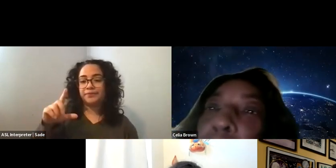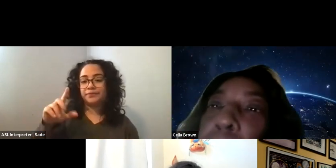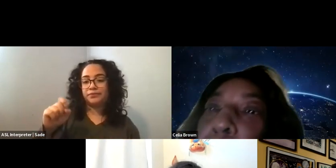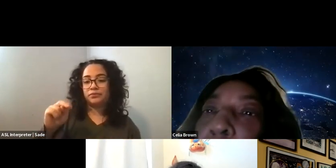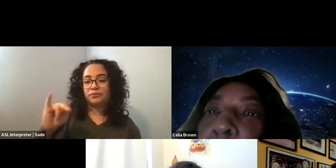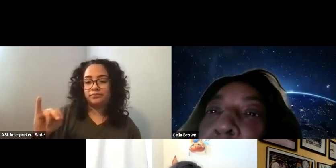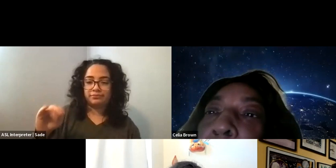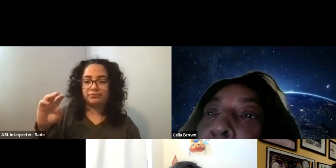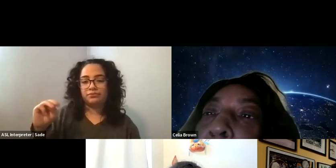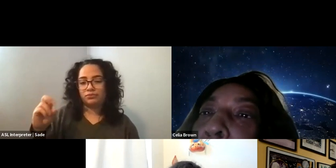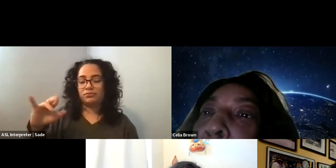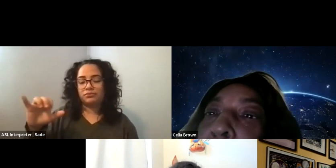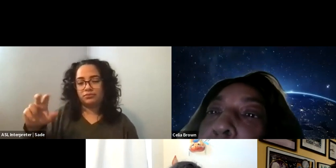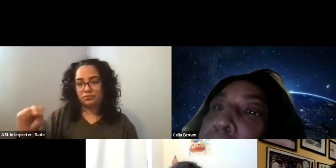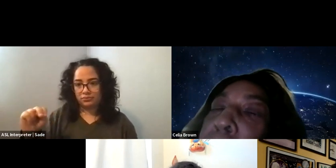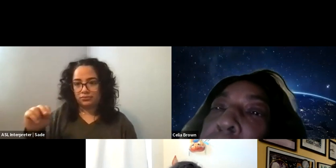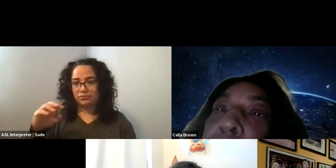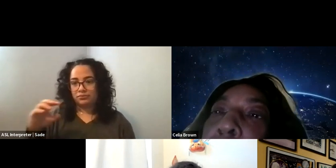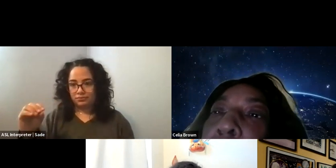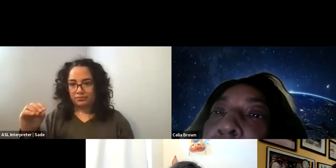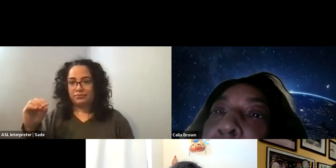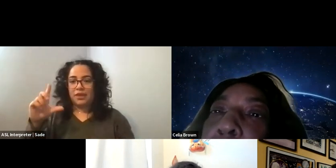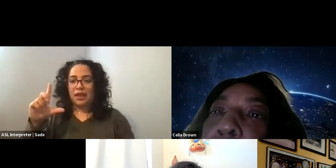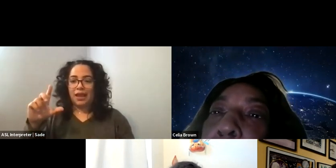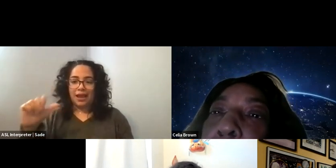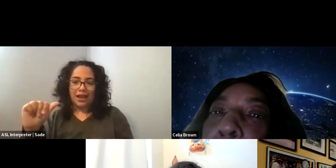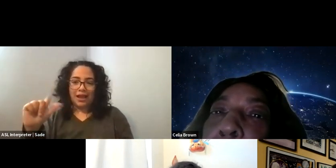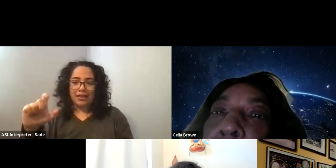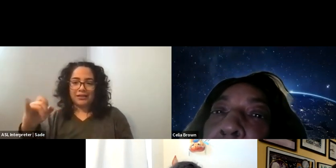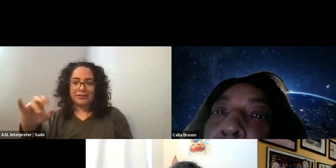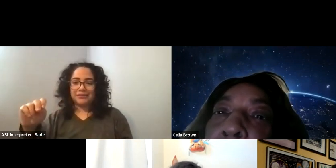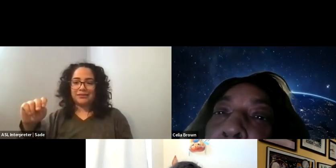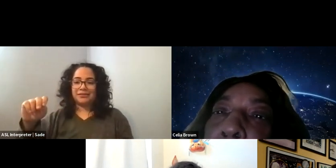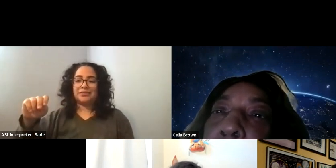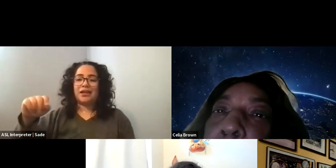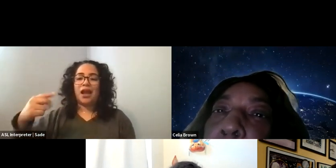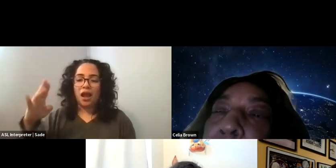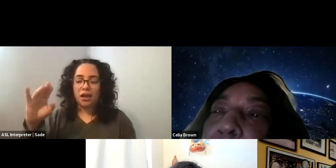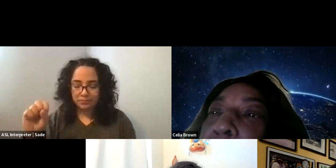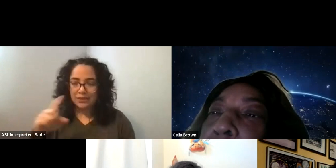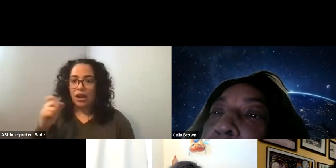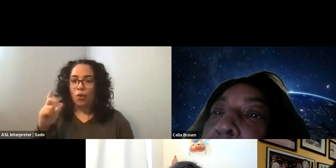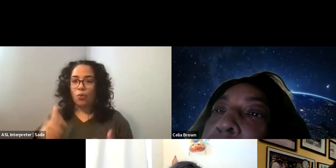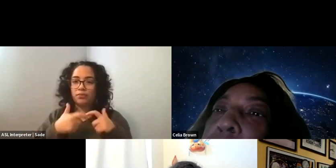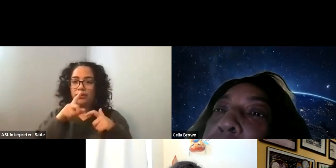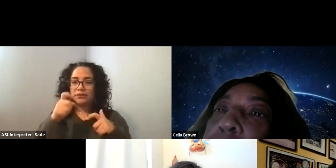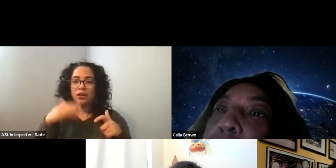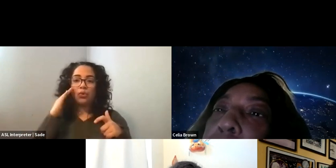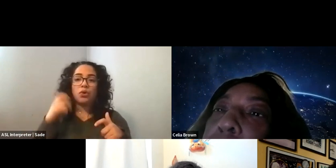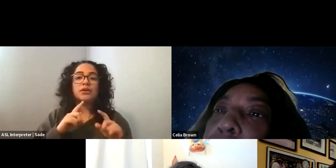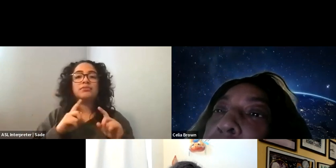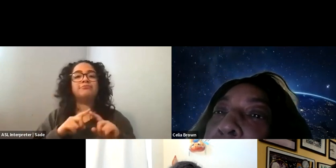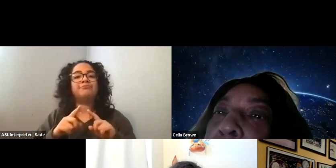Gumbs. And I'm going to take a pause because I know these are a lot of names, but I think it's very,